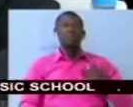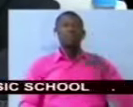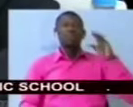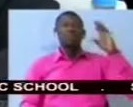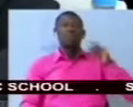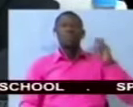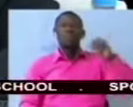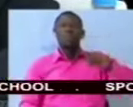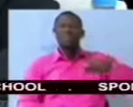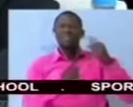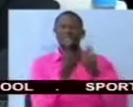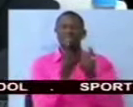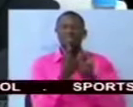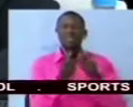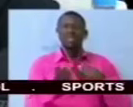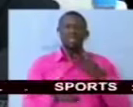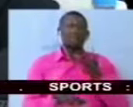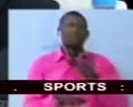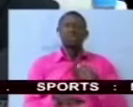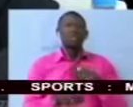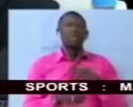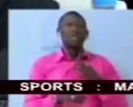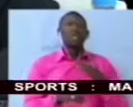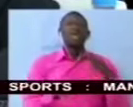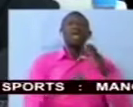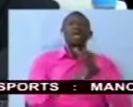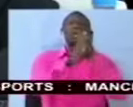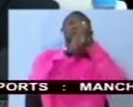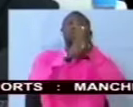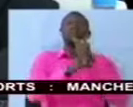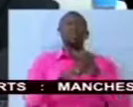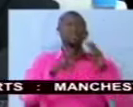ignorant enablers of the dictatorship